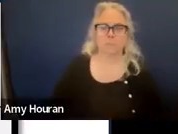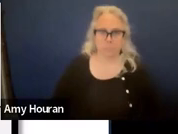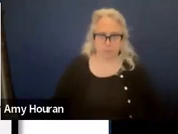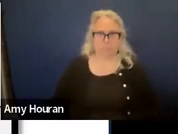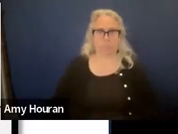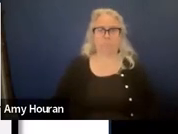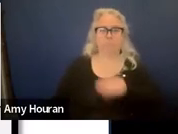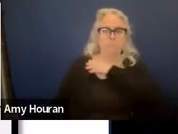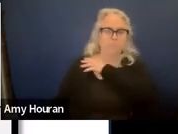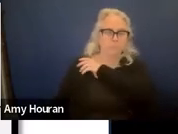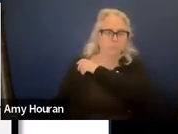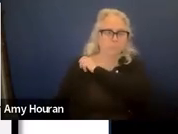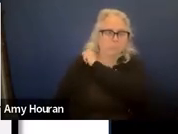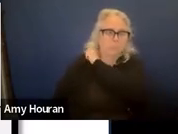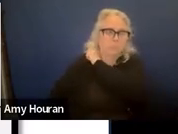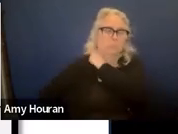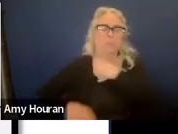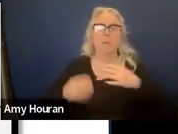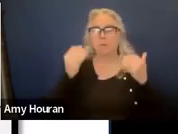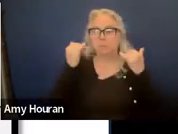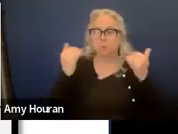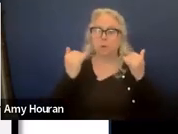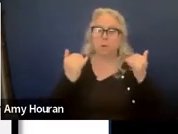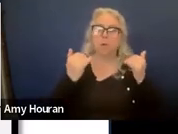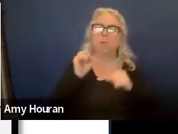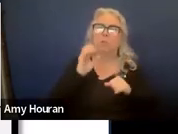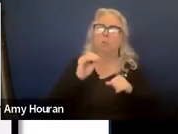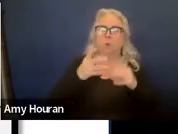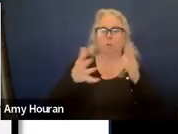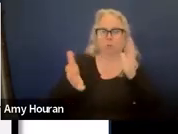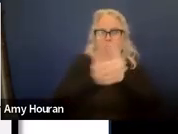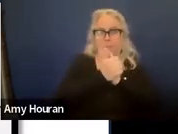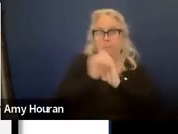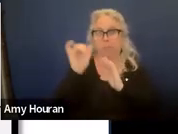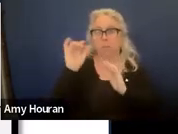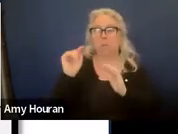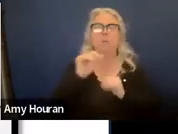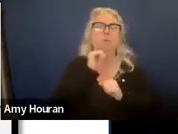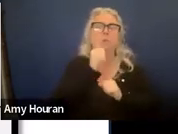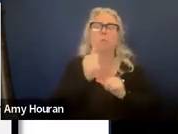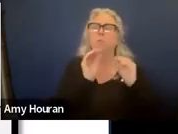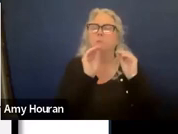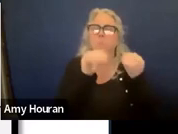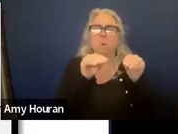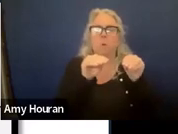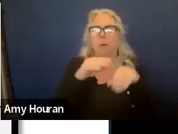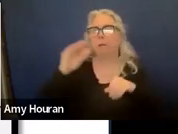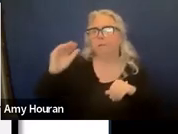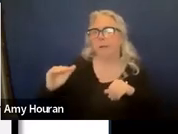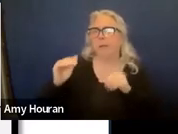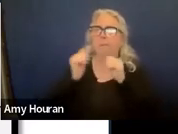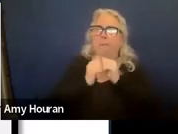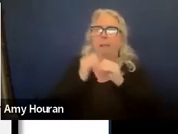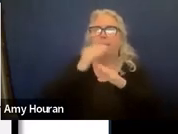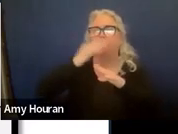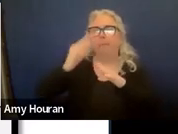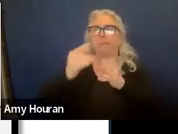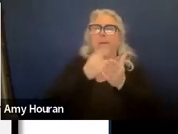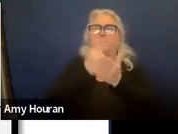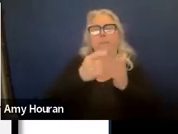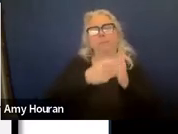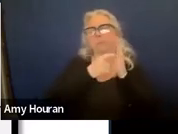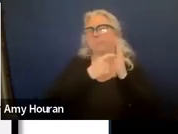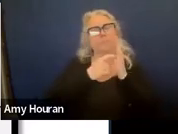Make it current. Okay to amend it. Yeah, don't just put things like child will complete graduation requirements